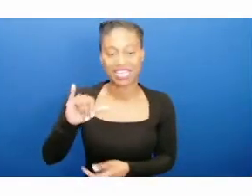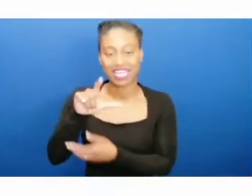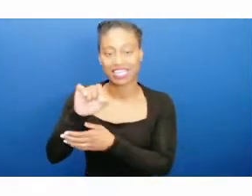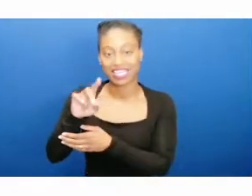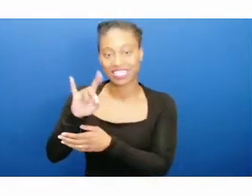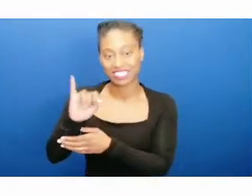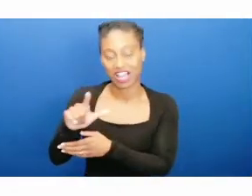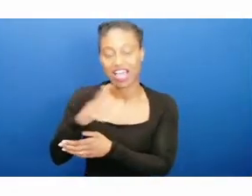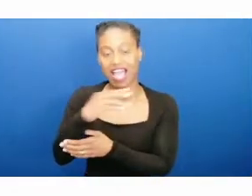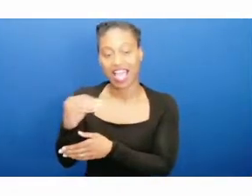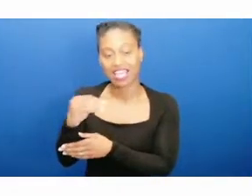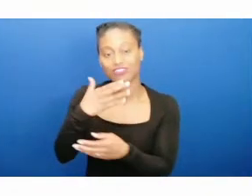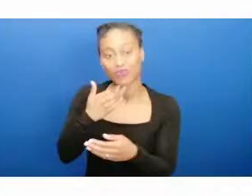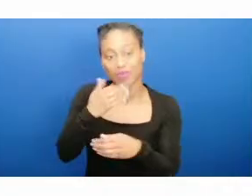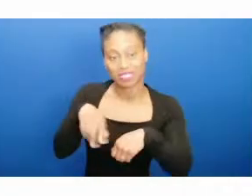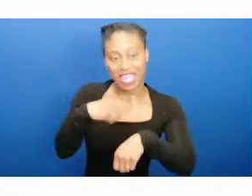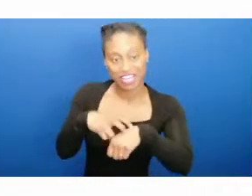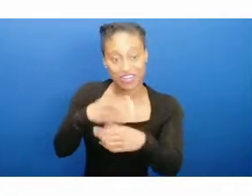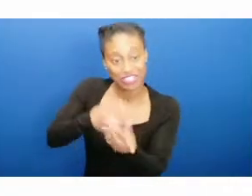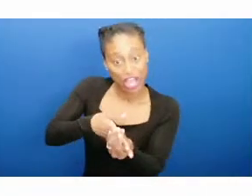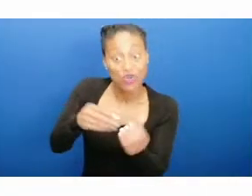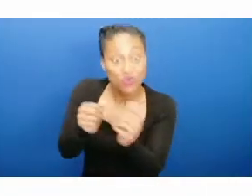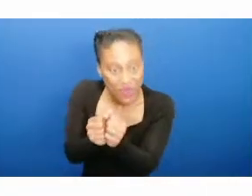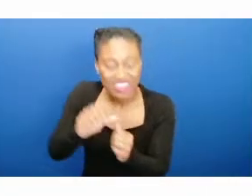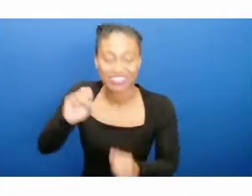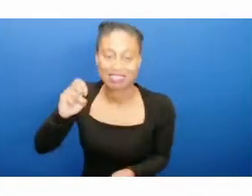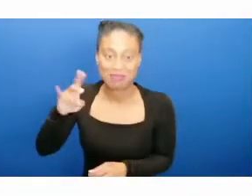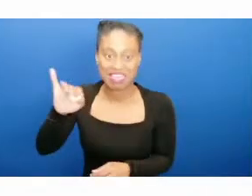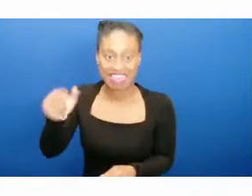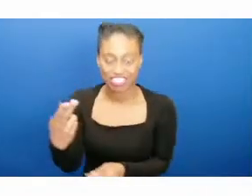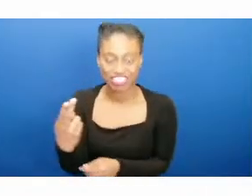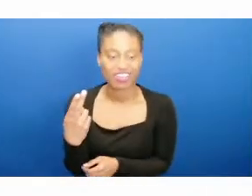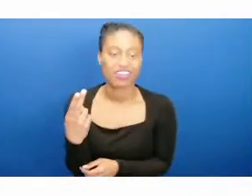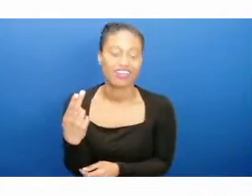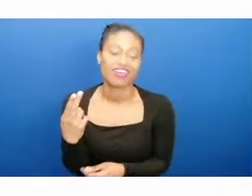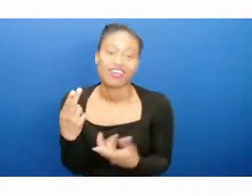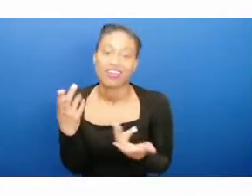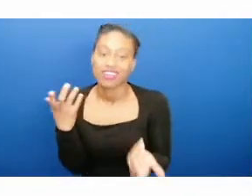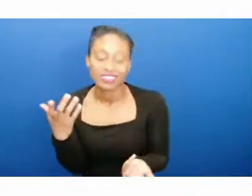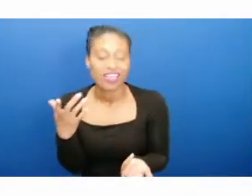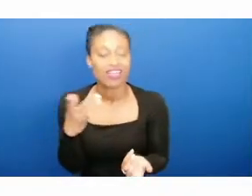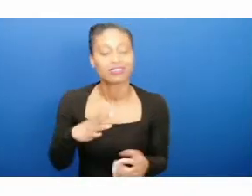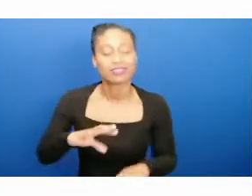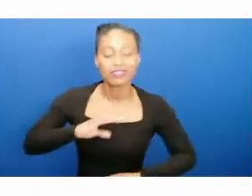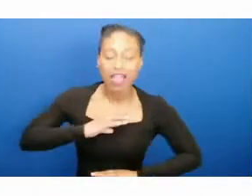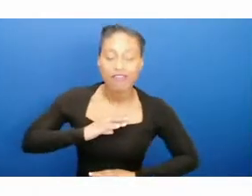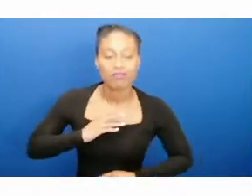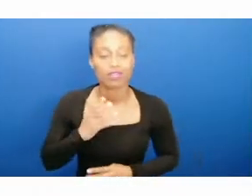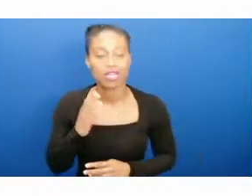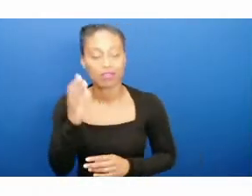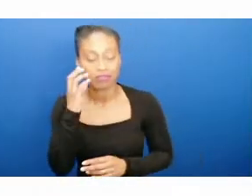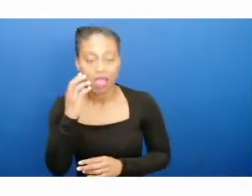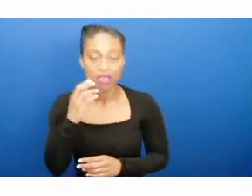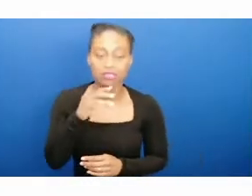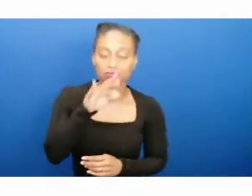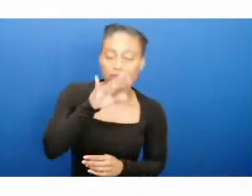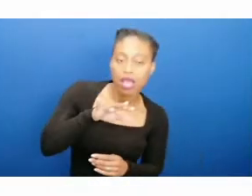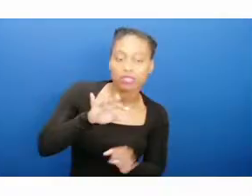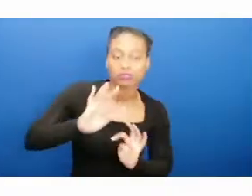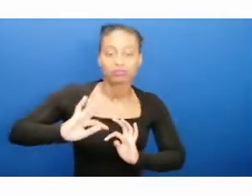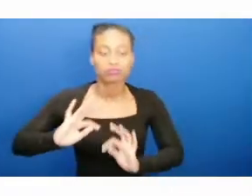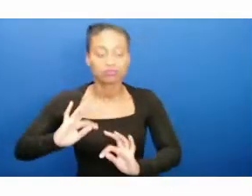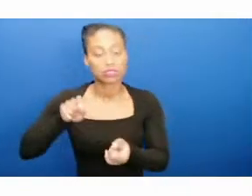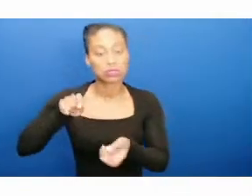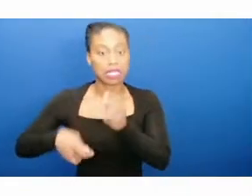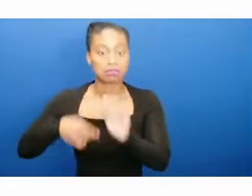potato tacos with spinach. Savory, a little bit of kick, a little bit of spice, customizable, and so